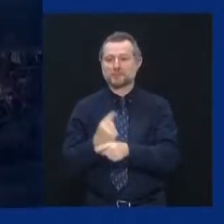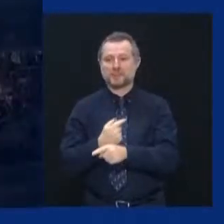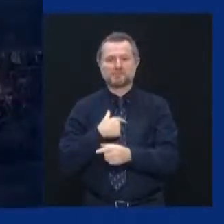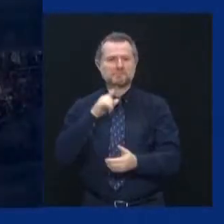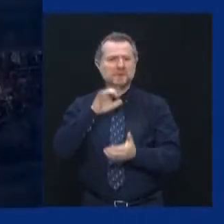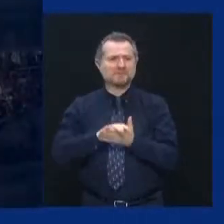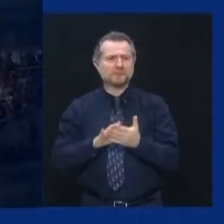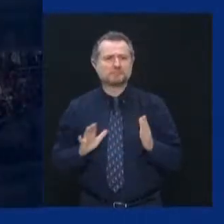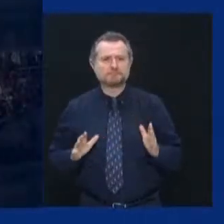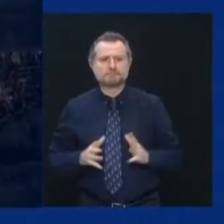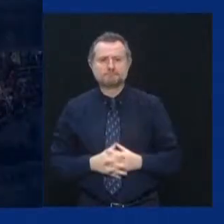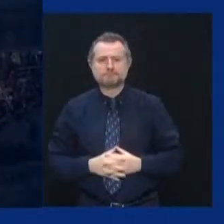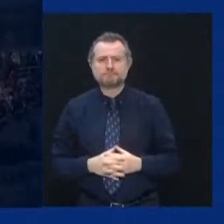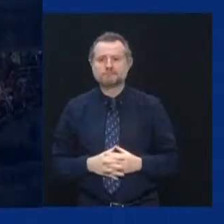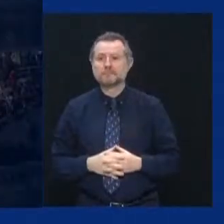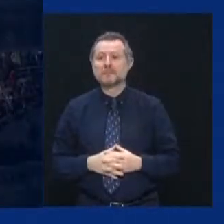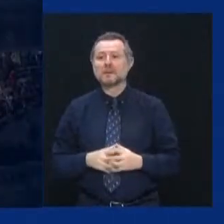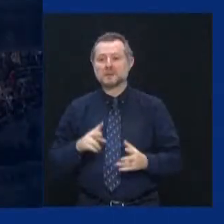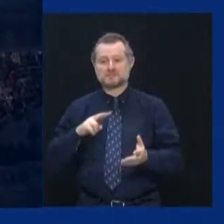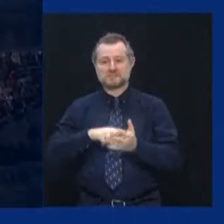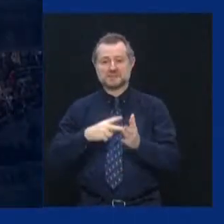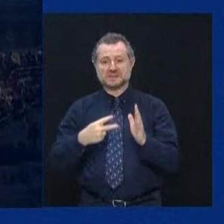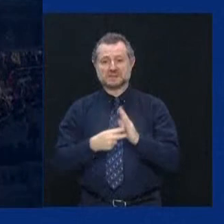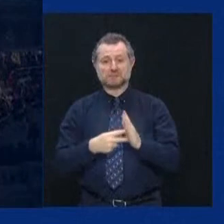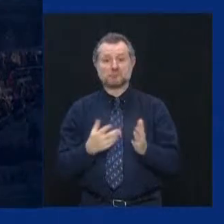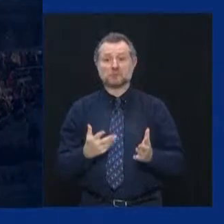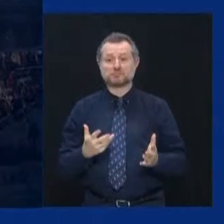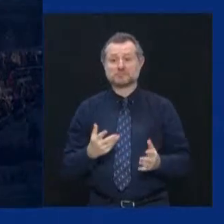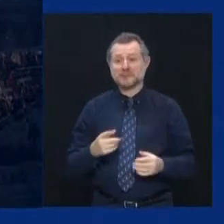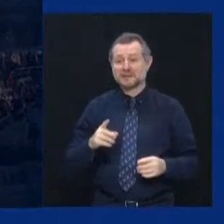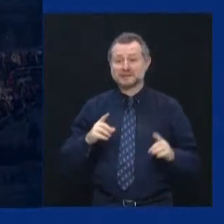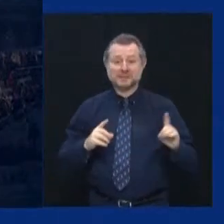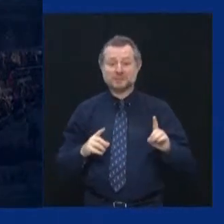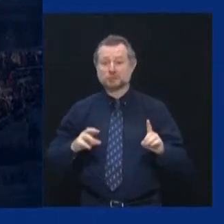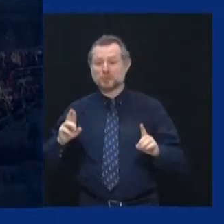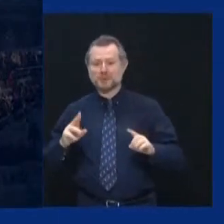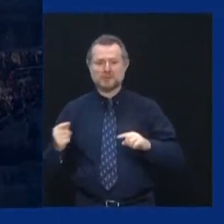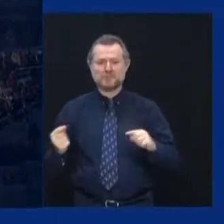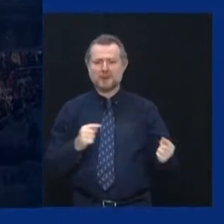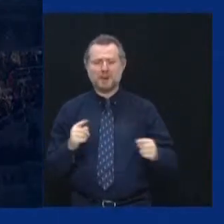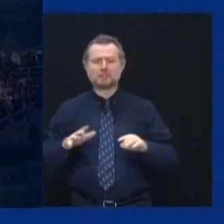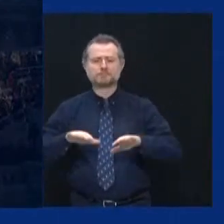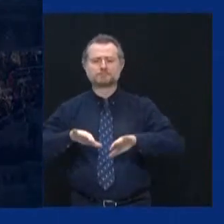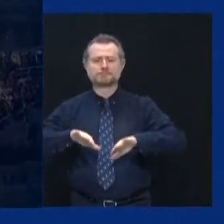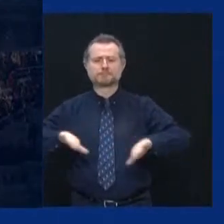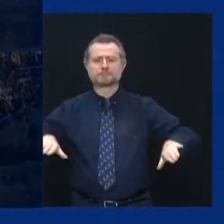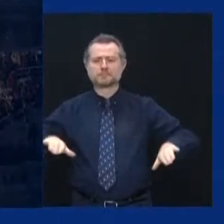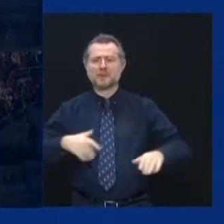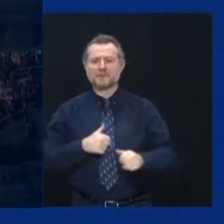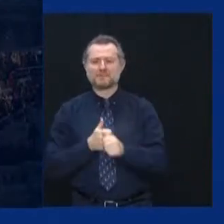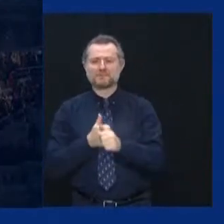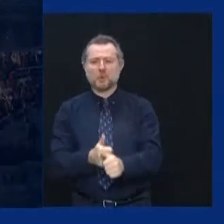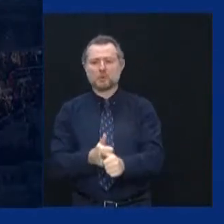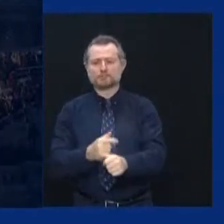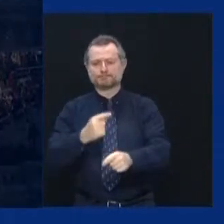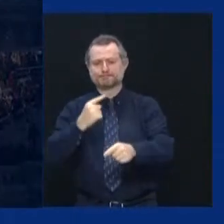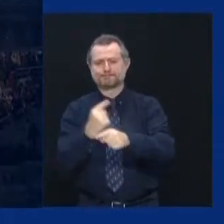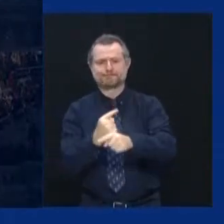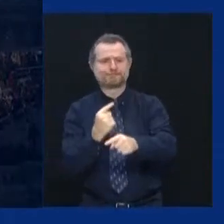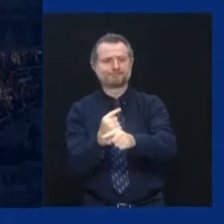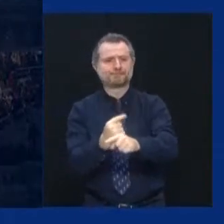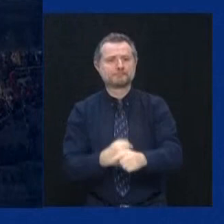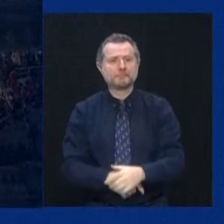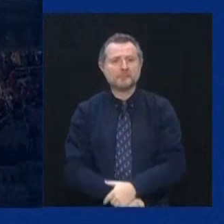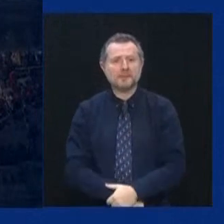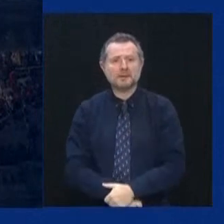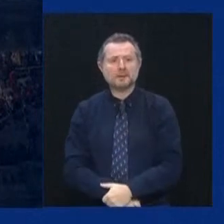Put principle over party. There is no Republican or Democratic